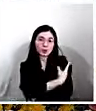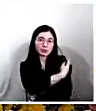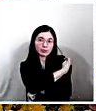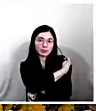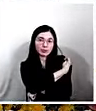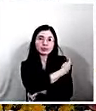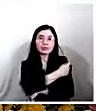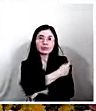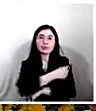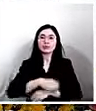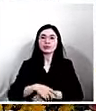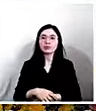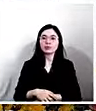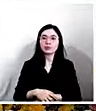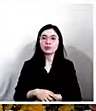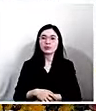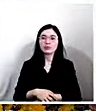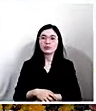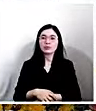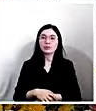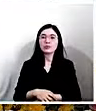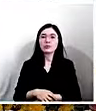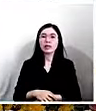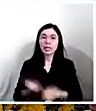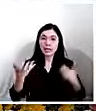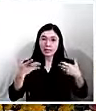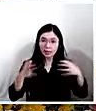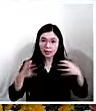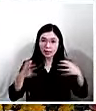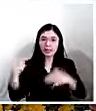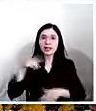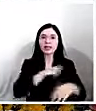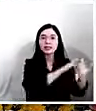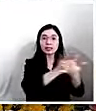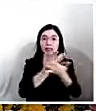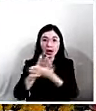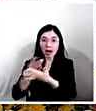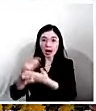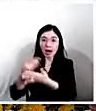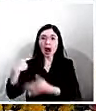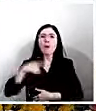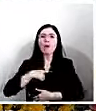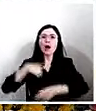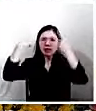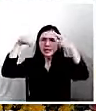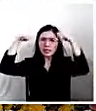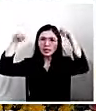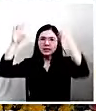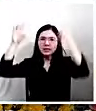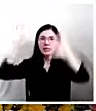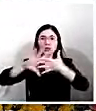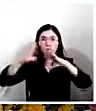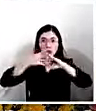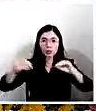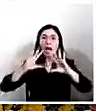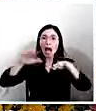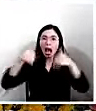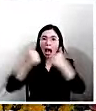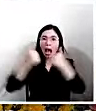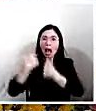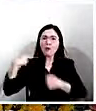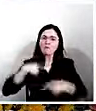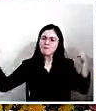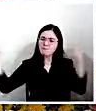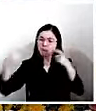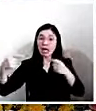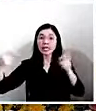possible. Let us share our success stories, how we fight COVID-19.